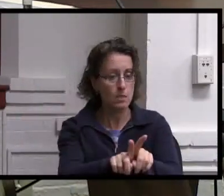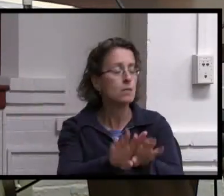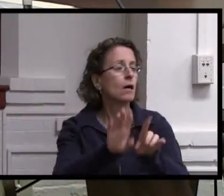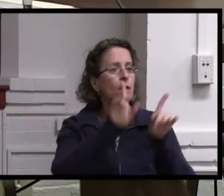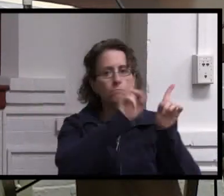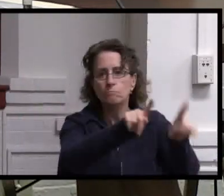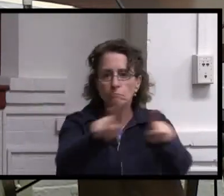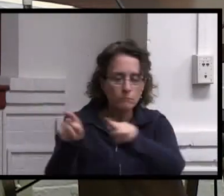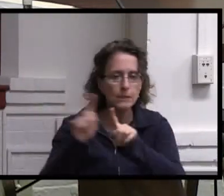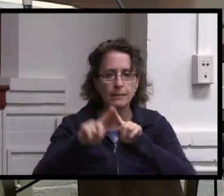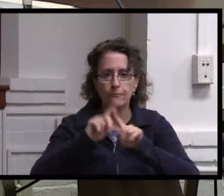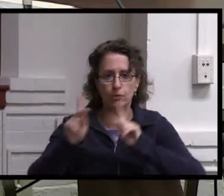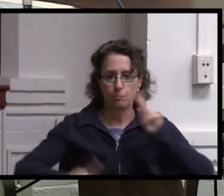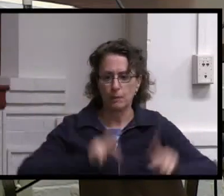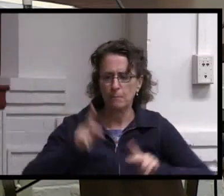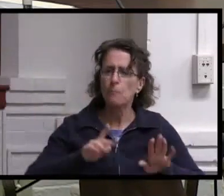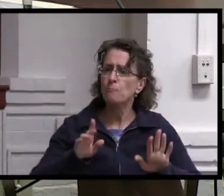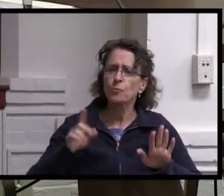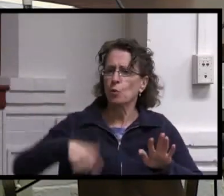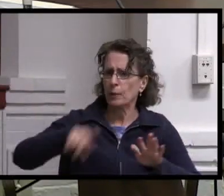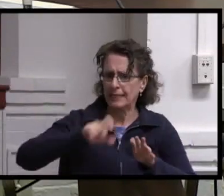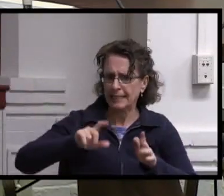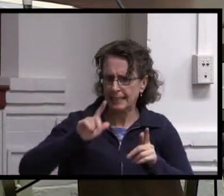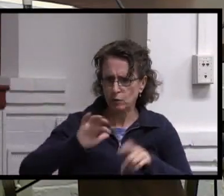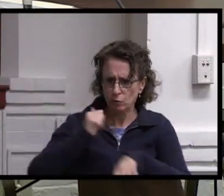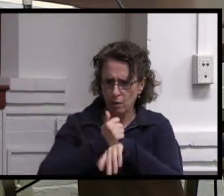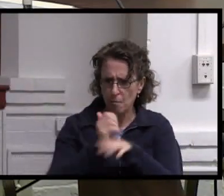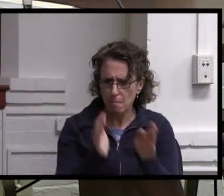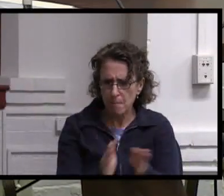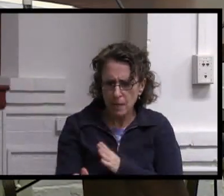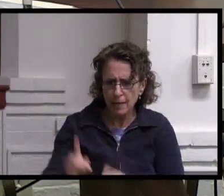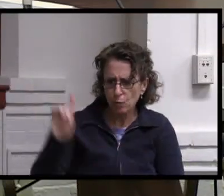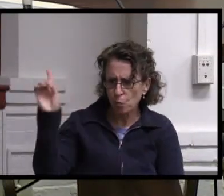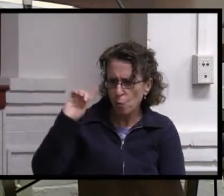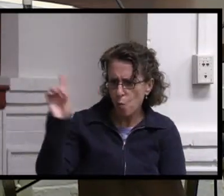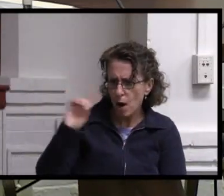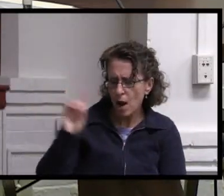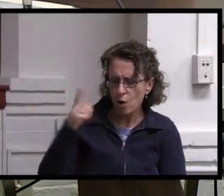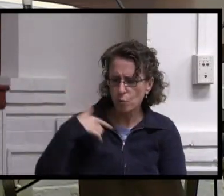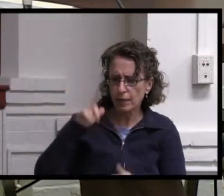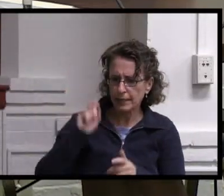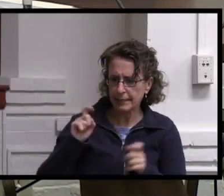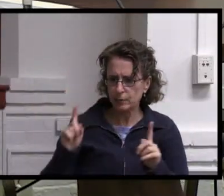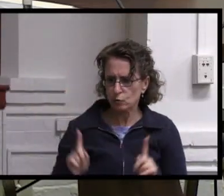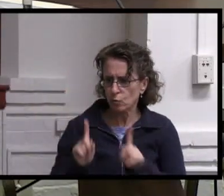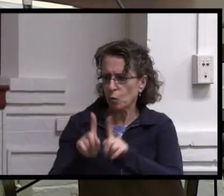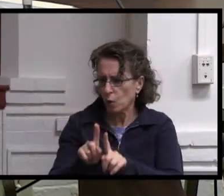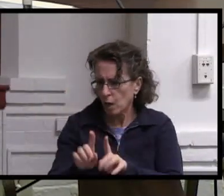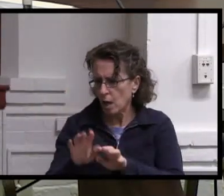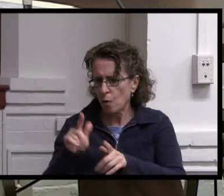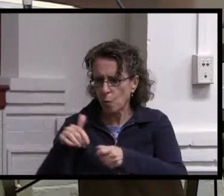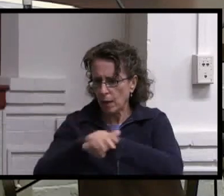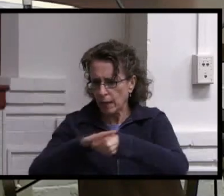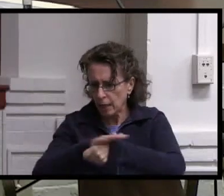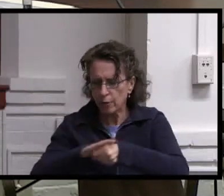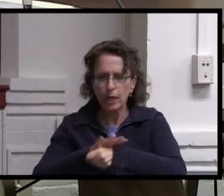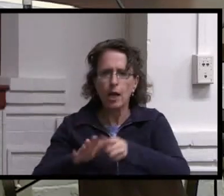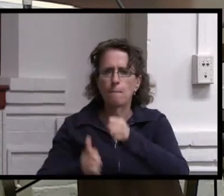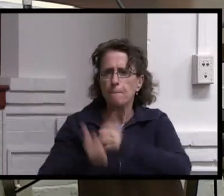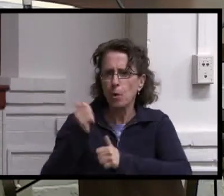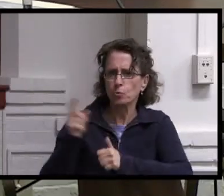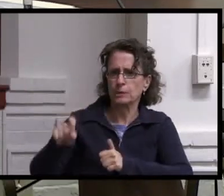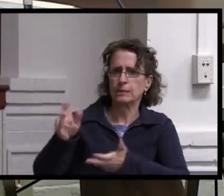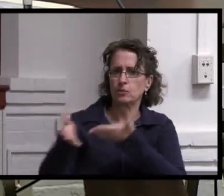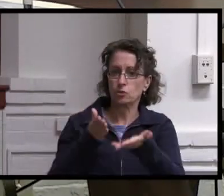concentrate, where our weaknesses are, how can we shore those up. Once we get down running, talk to other